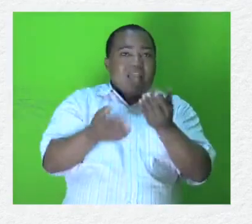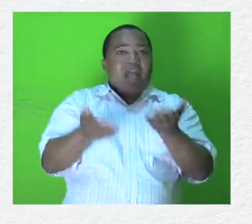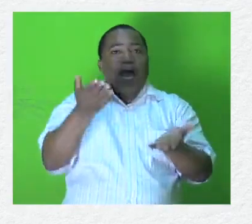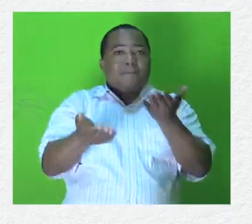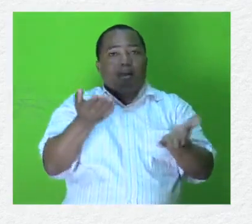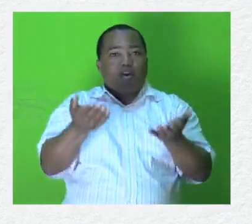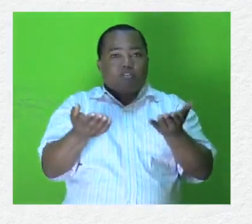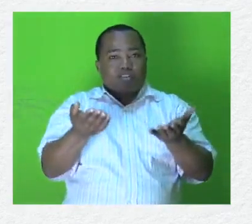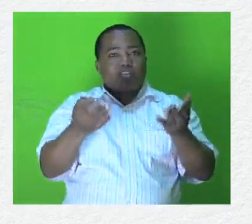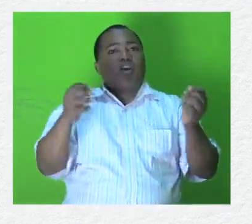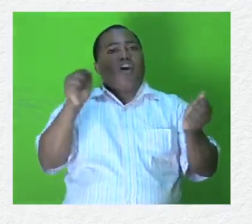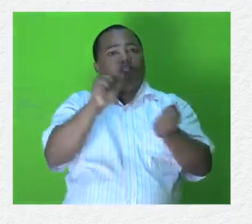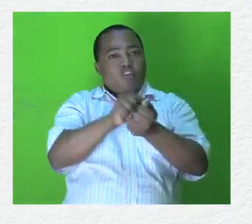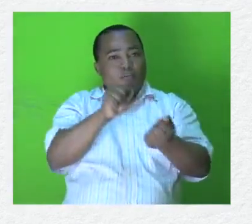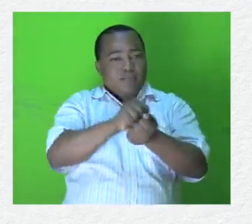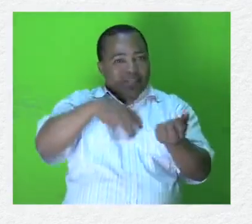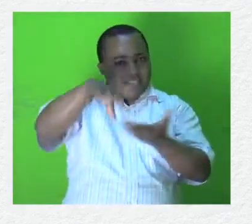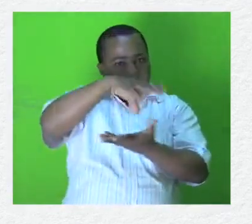of component mixed?